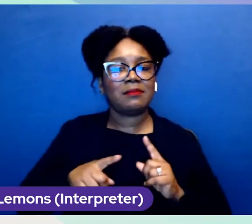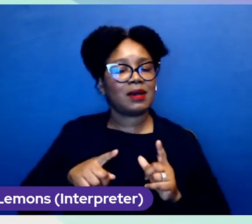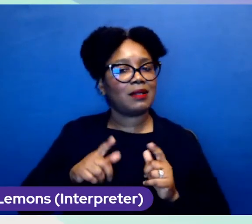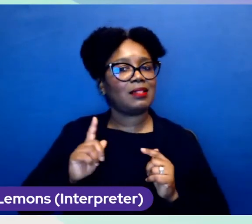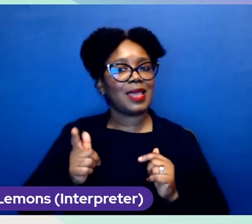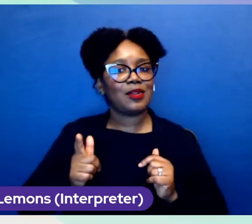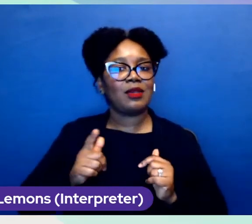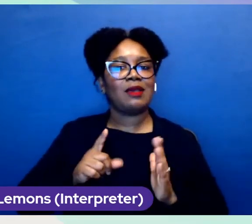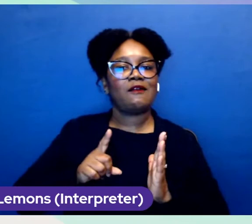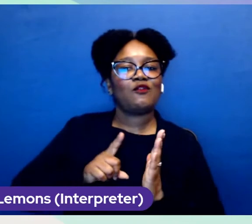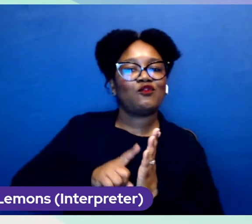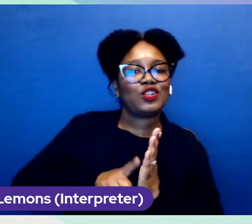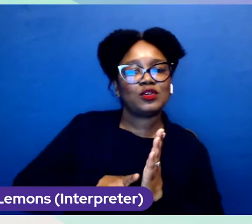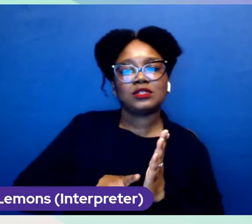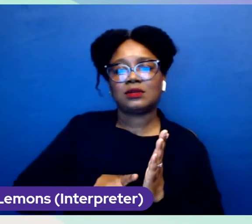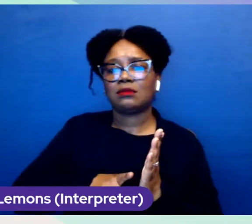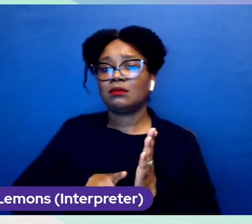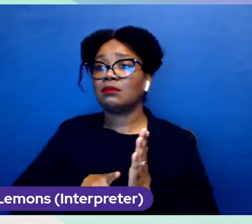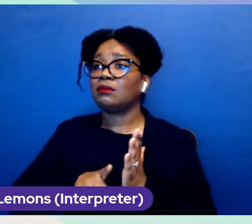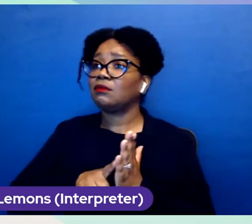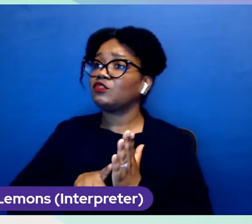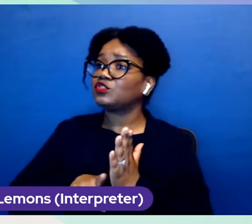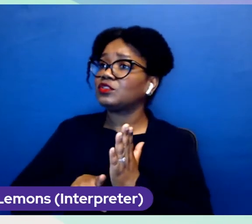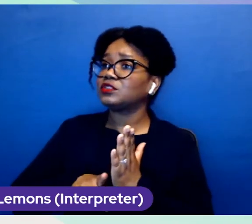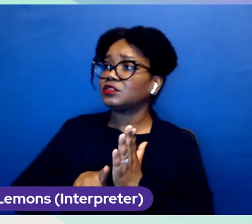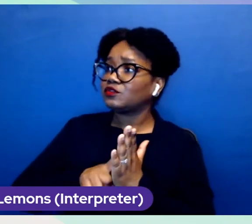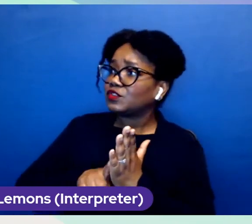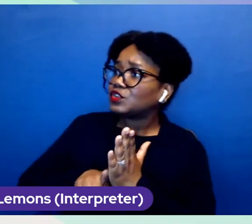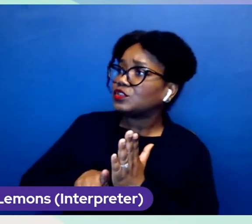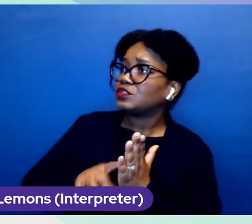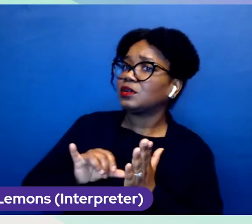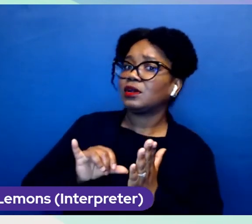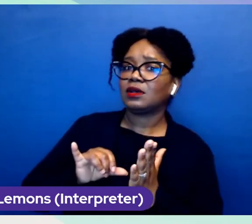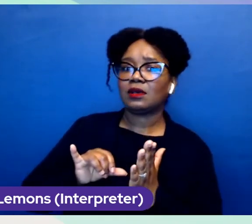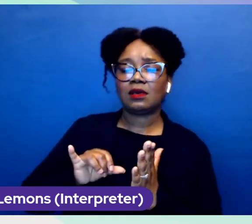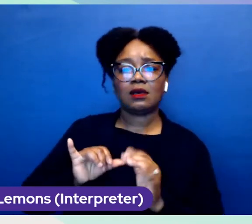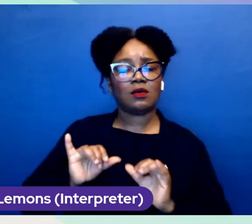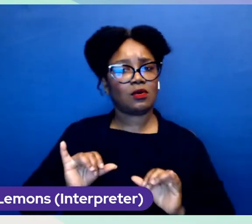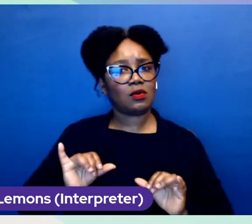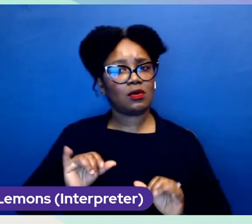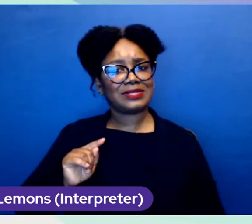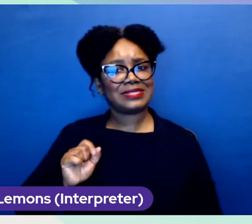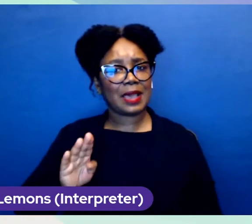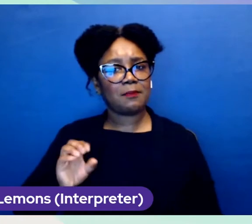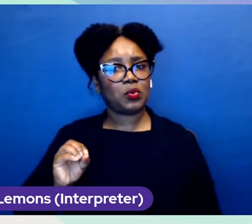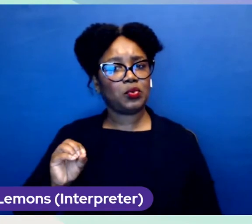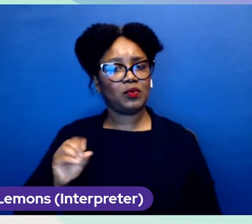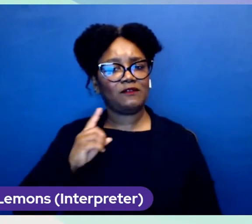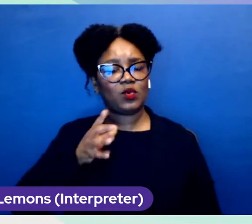realized it's taboo for women to play certain instruments in Africa in general, and especially drums. But